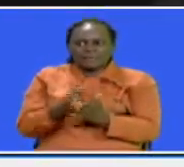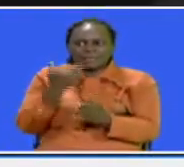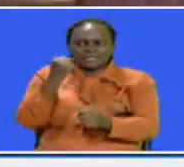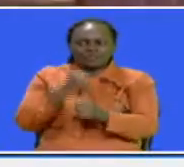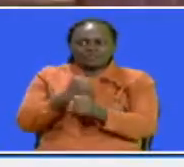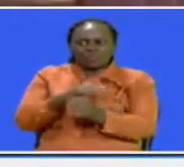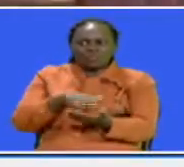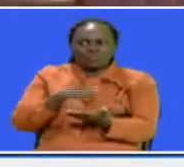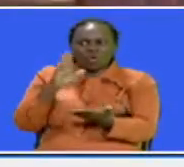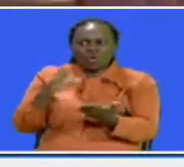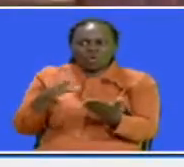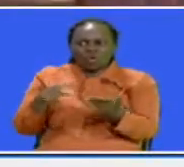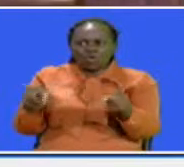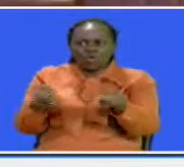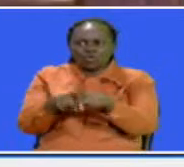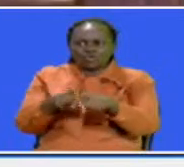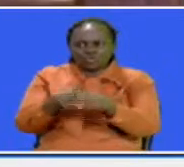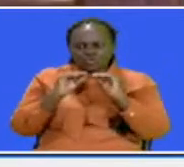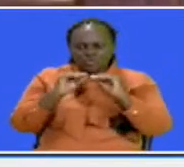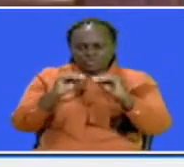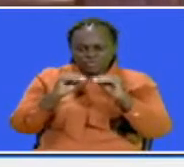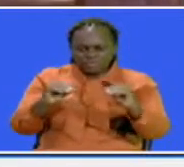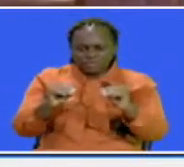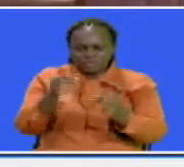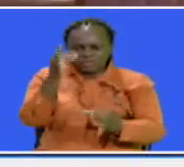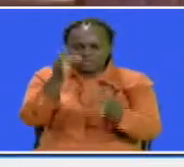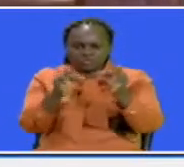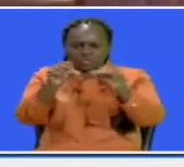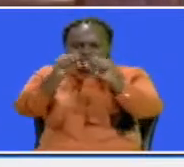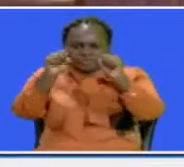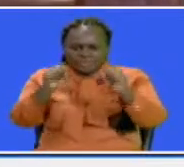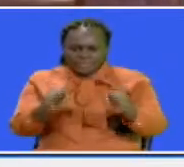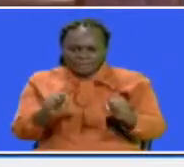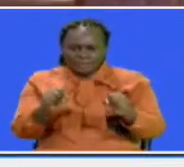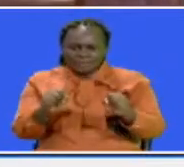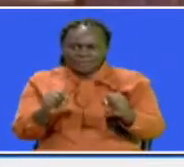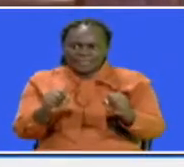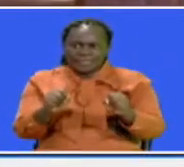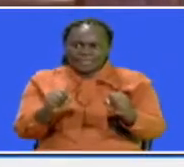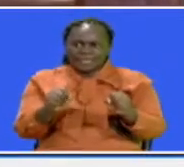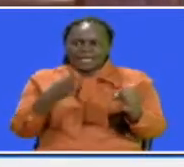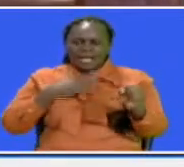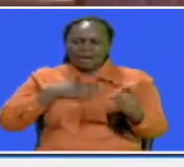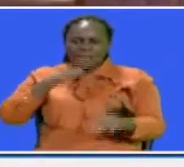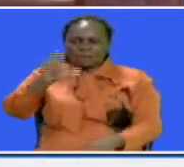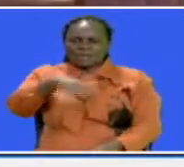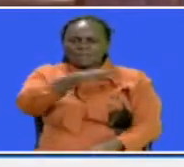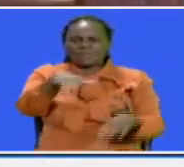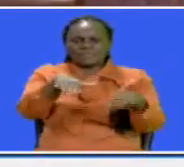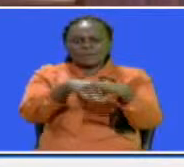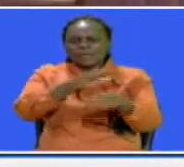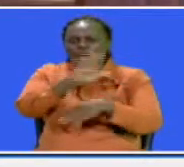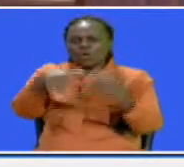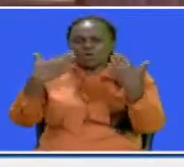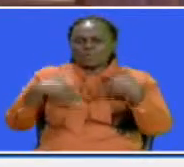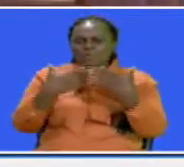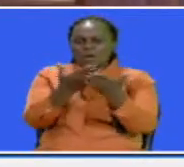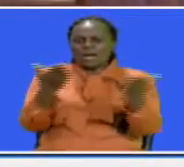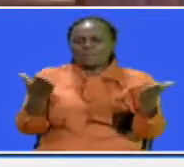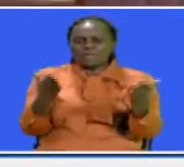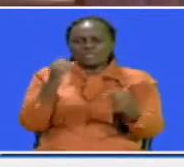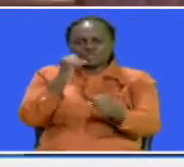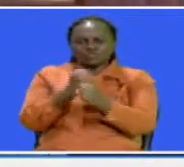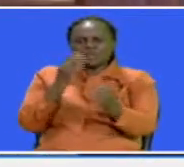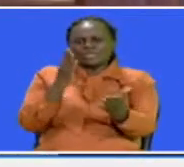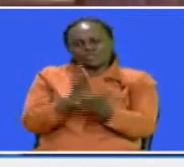and, also sensitize even the judicial system, our parliamentarians and all the stakeholders in here to